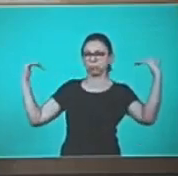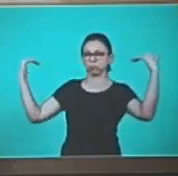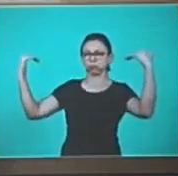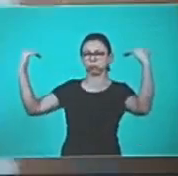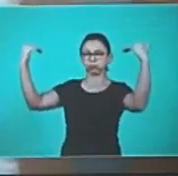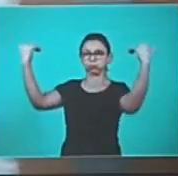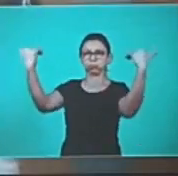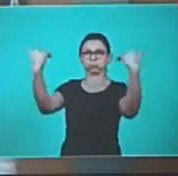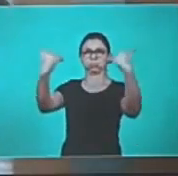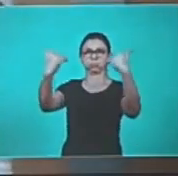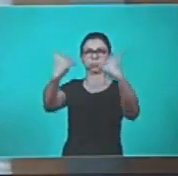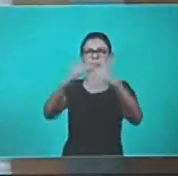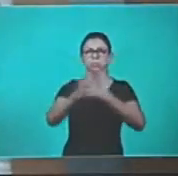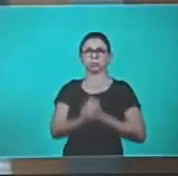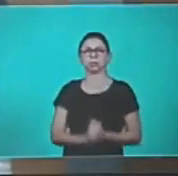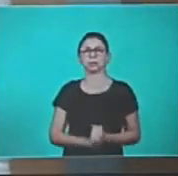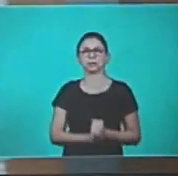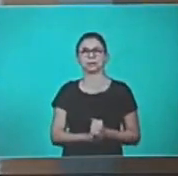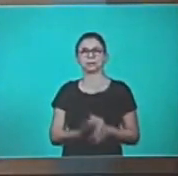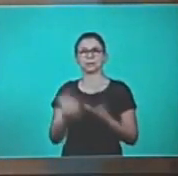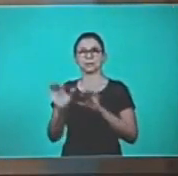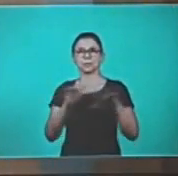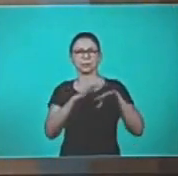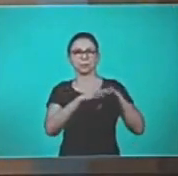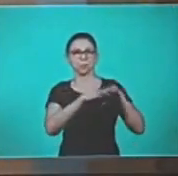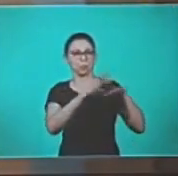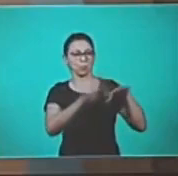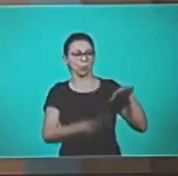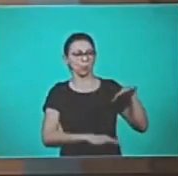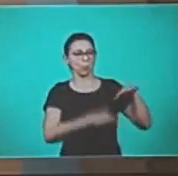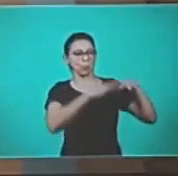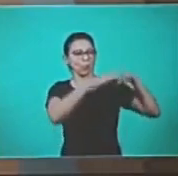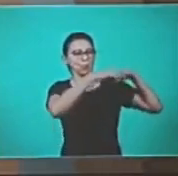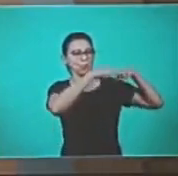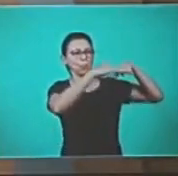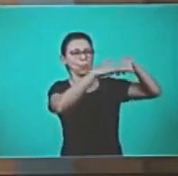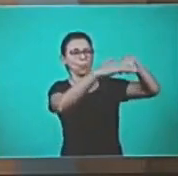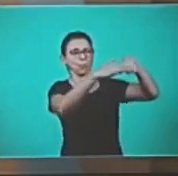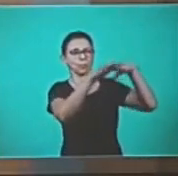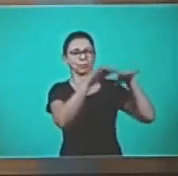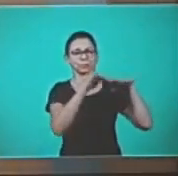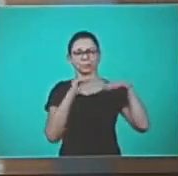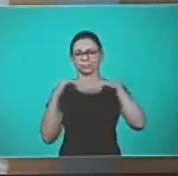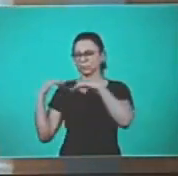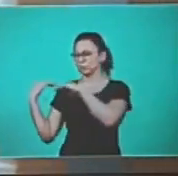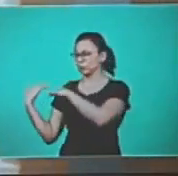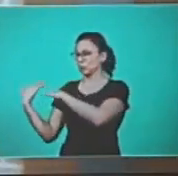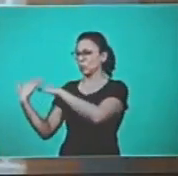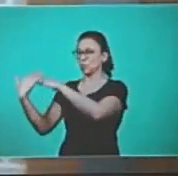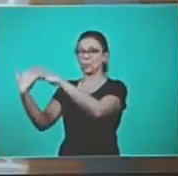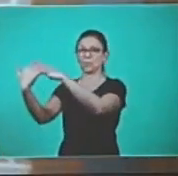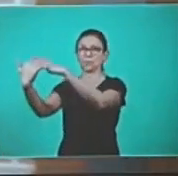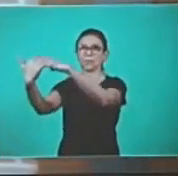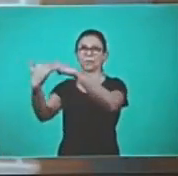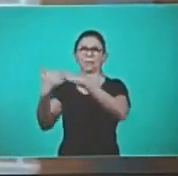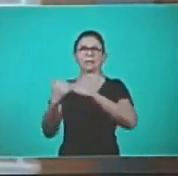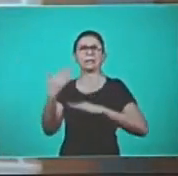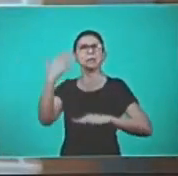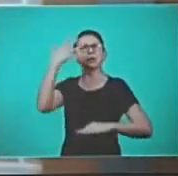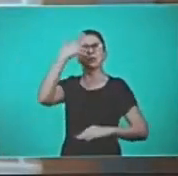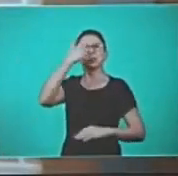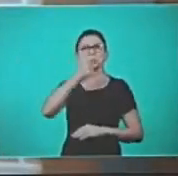there. Oh, they would have put trees there. It was their tradition. It was beautiful